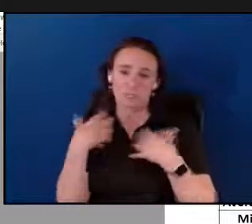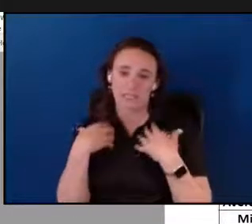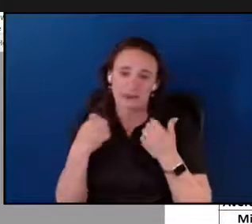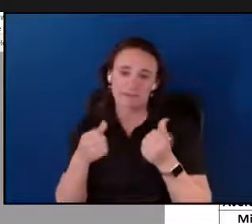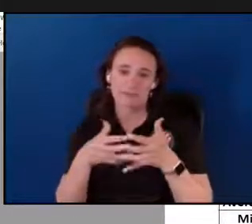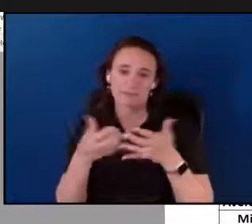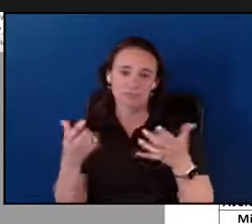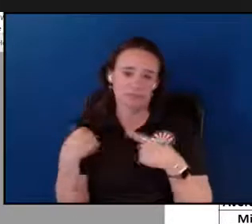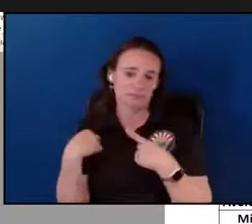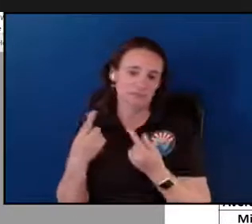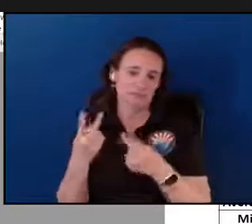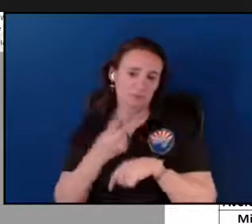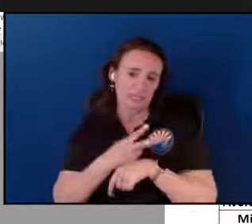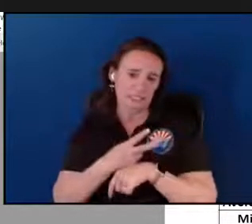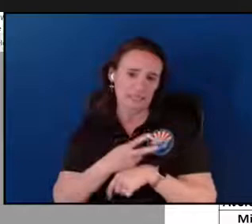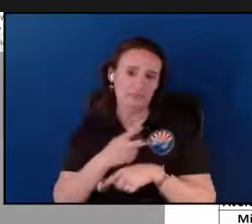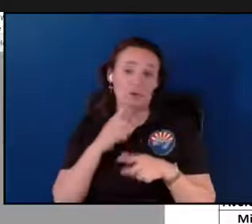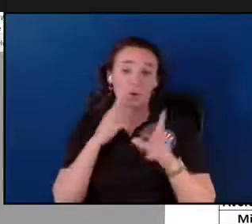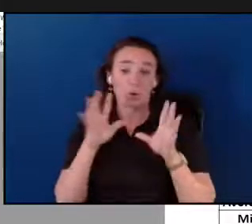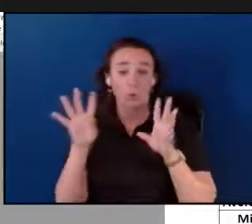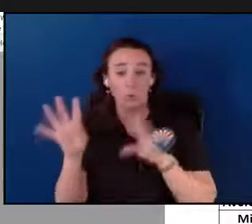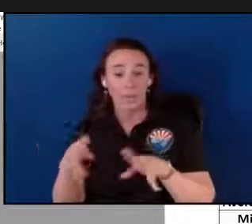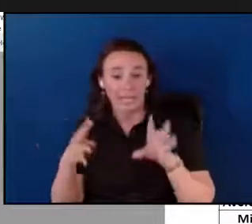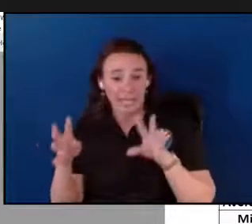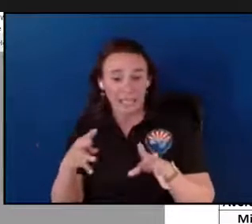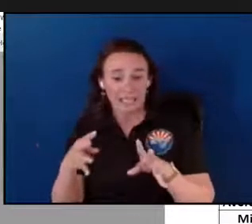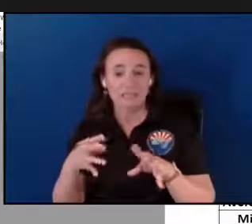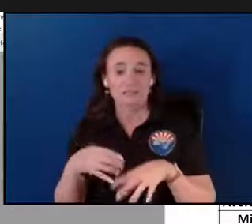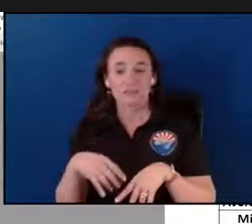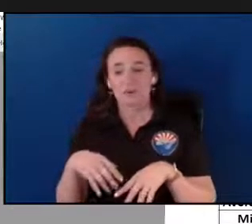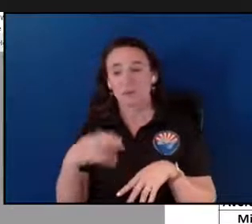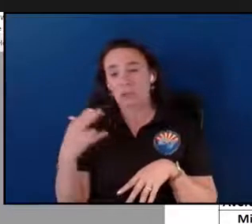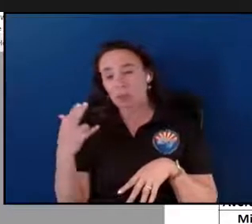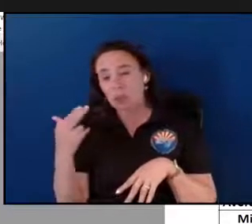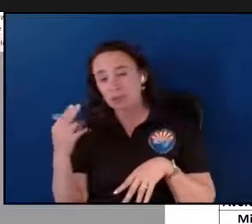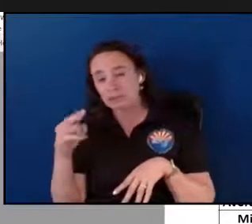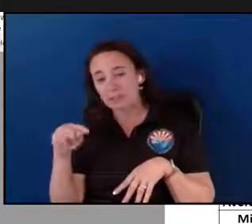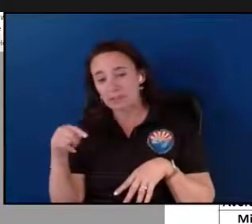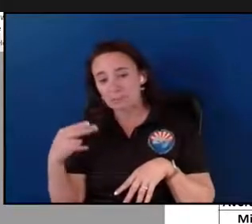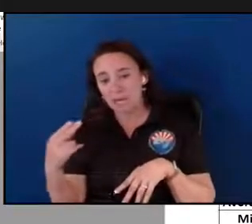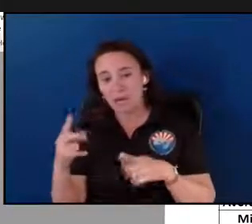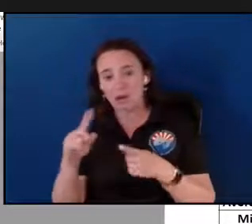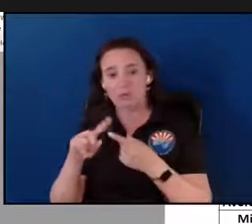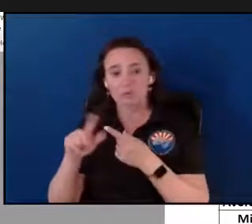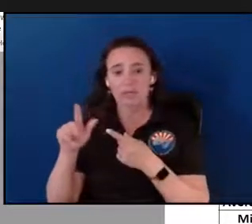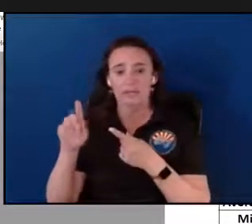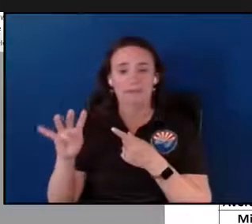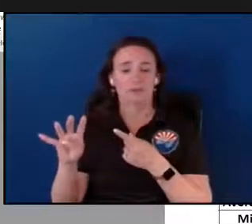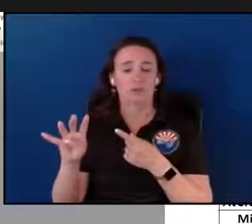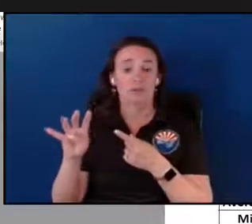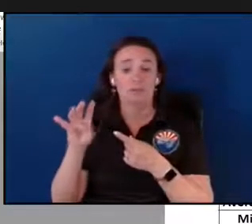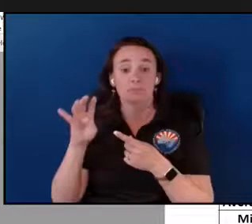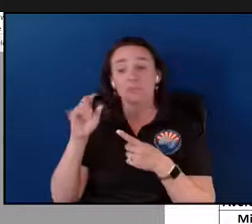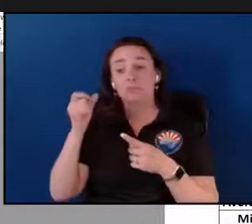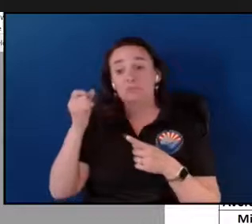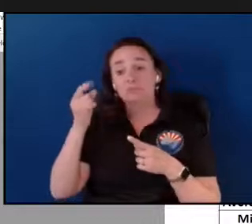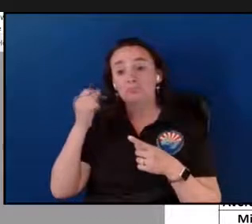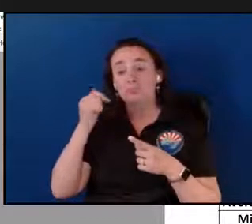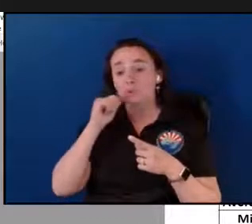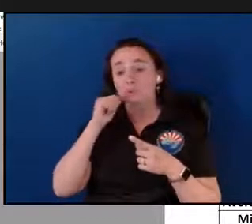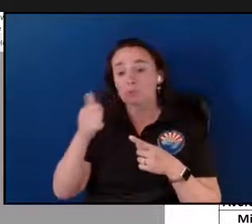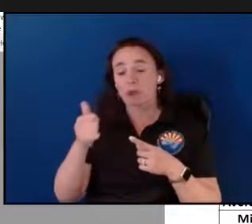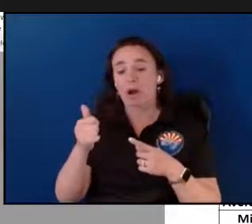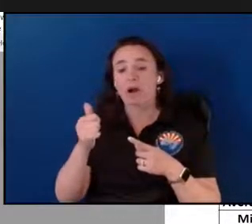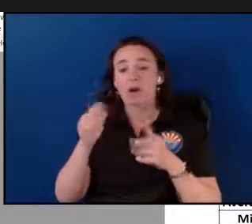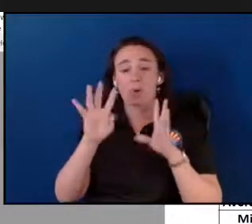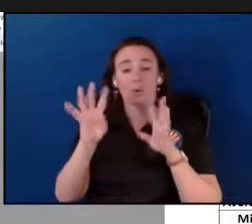back again, so we're getting those 13 gusting to 24. But the nice winds tomorrow are going to be out of the northwest, which we've been experiencing for the